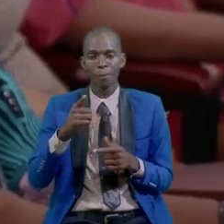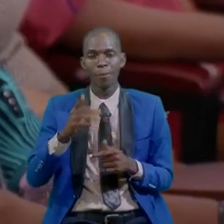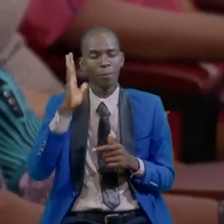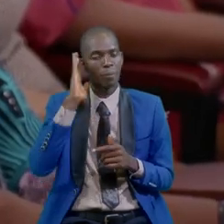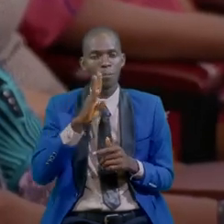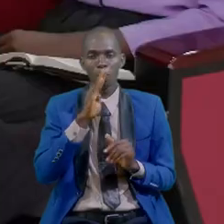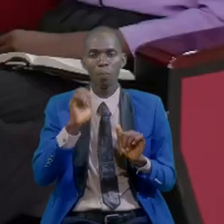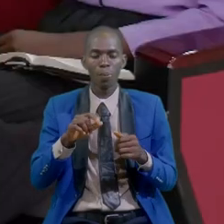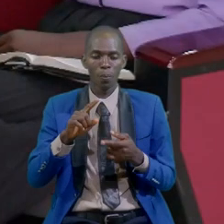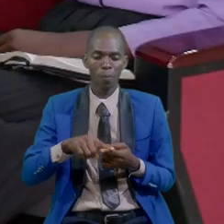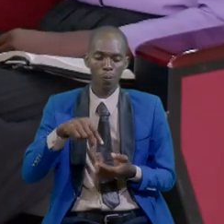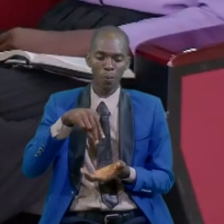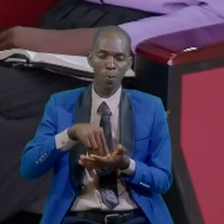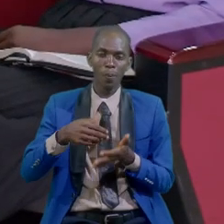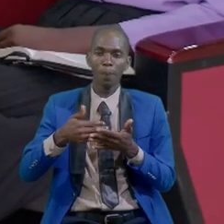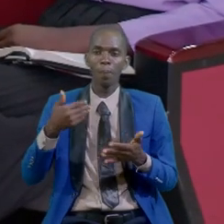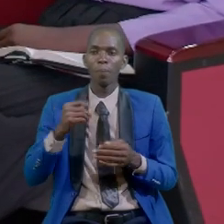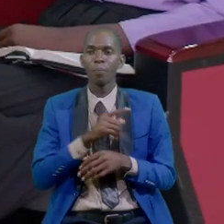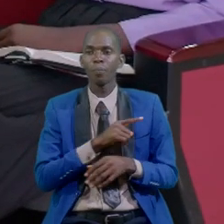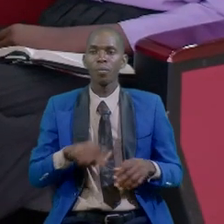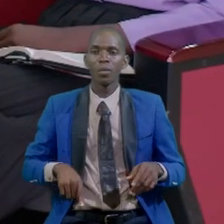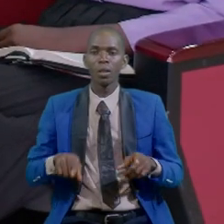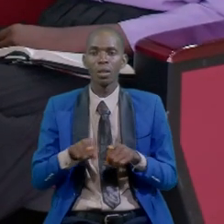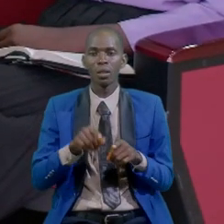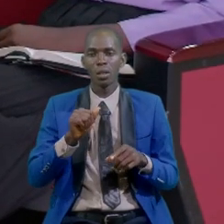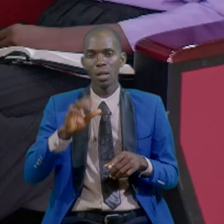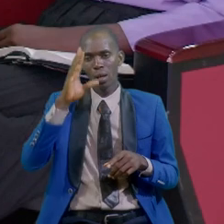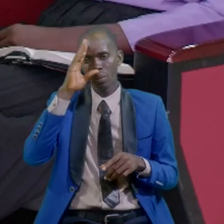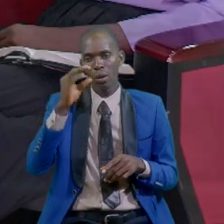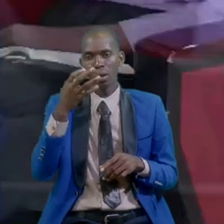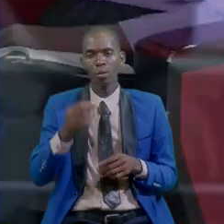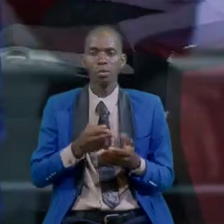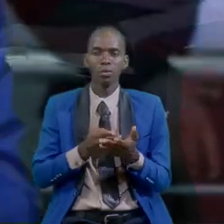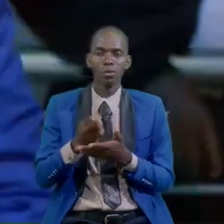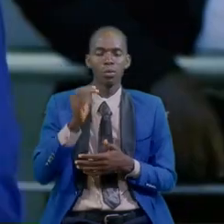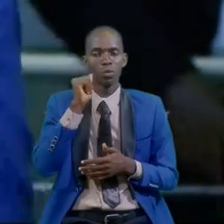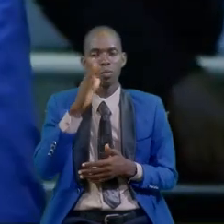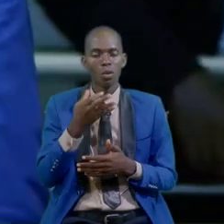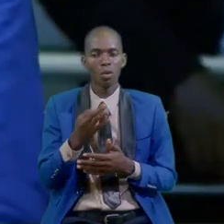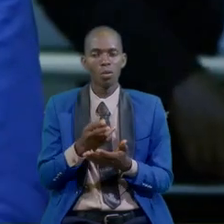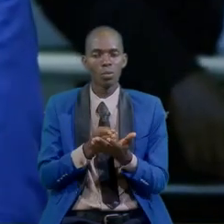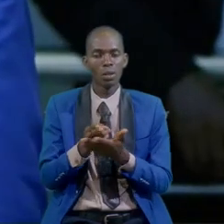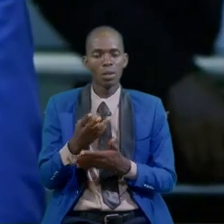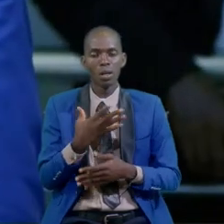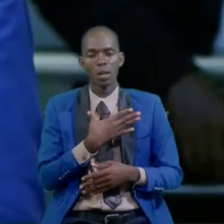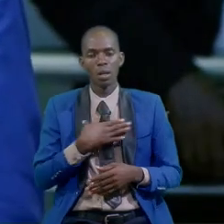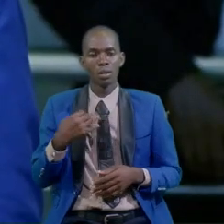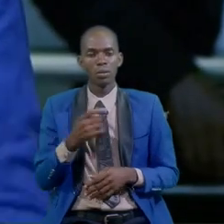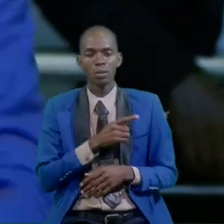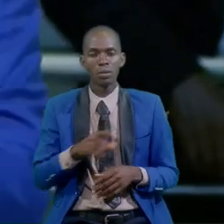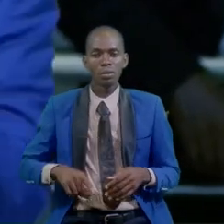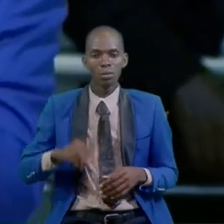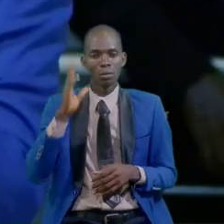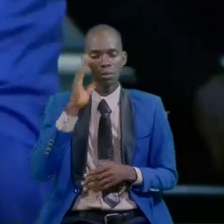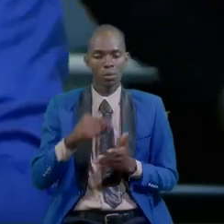Lord like a man of integrity, a woman of integrity. And the Lord will show